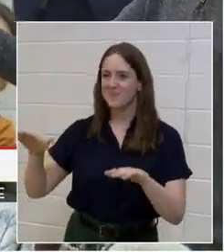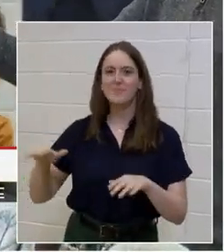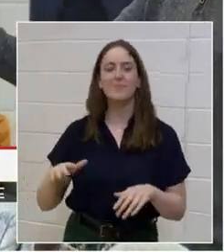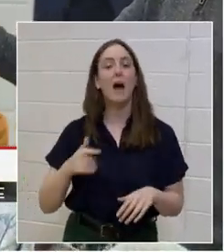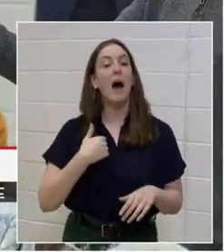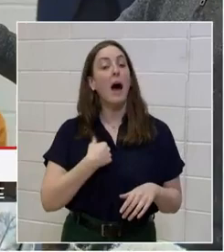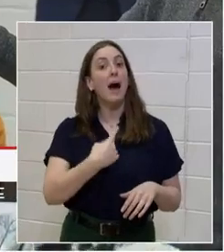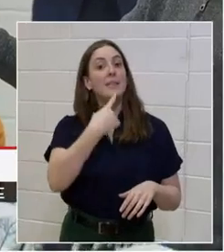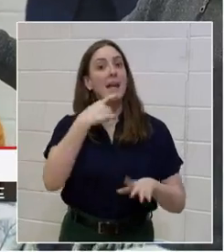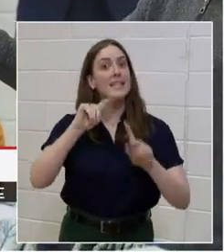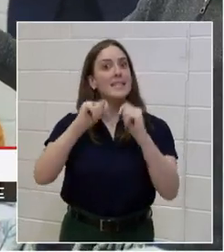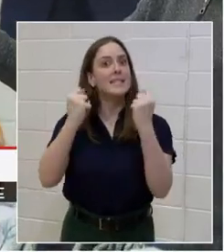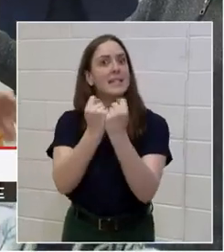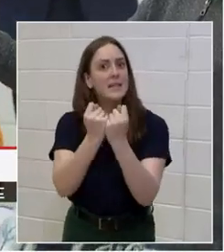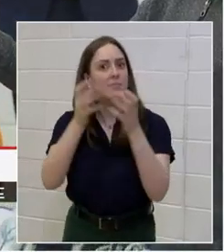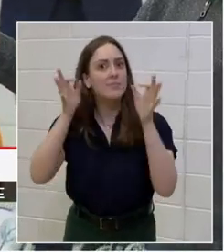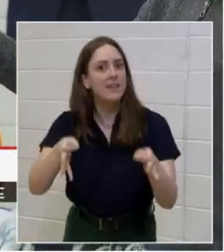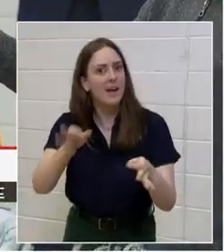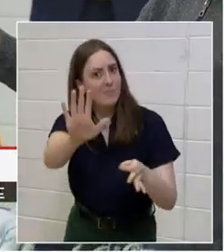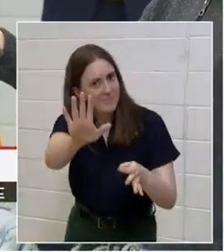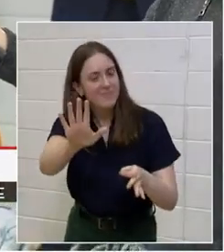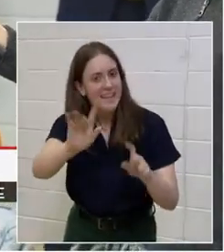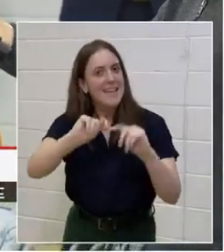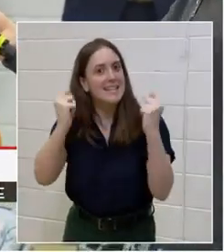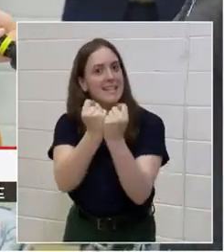I said it's a team effort, guys.